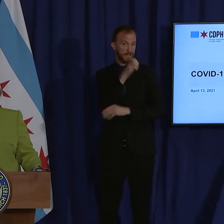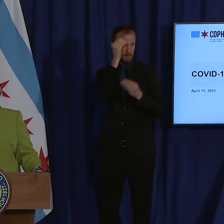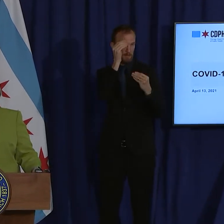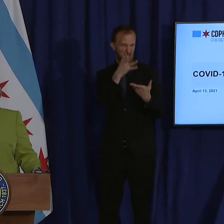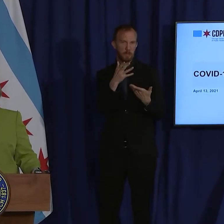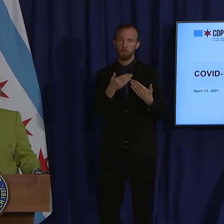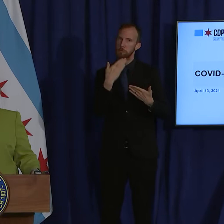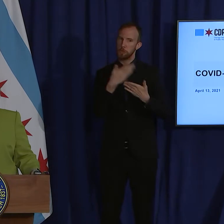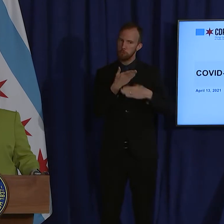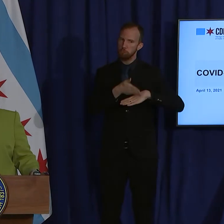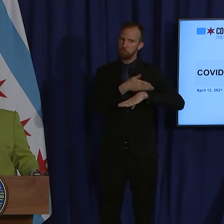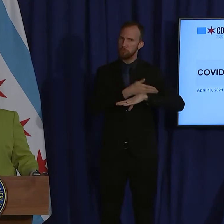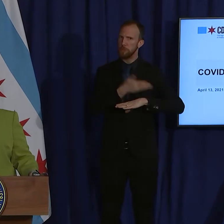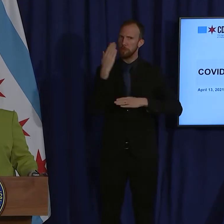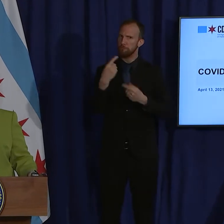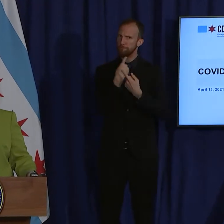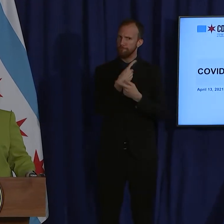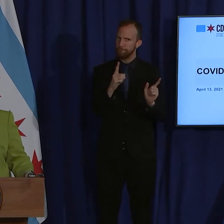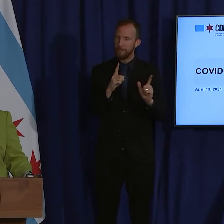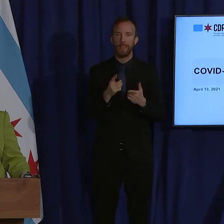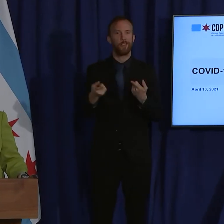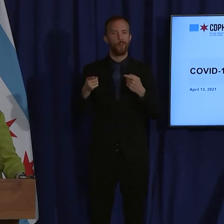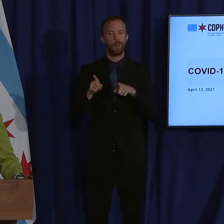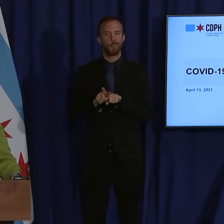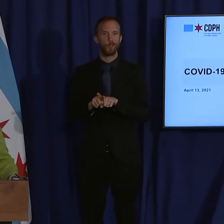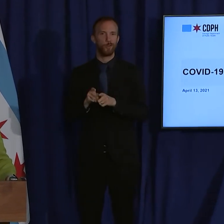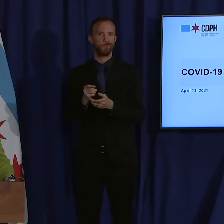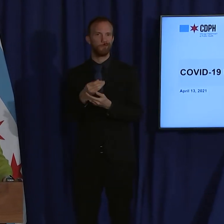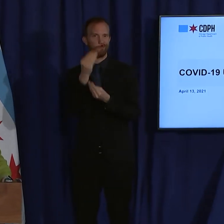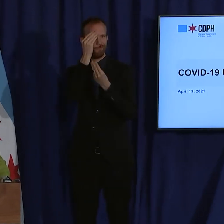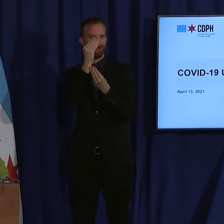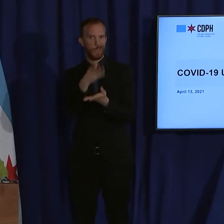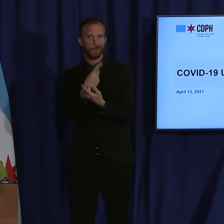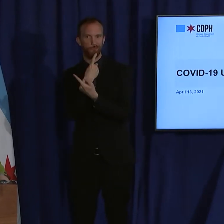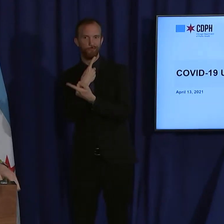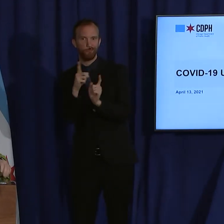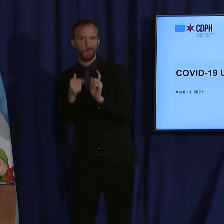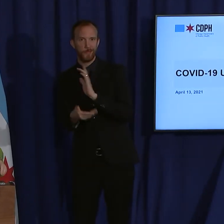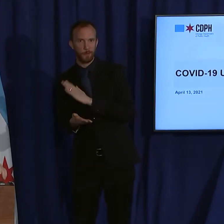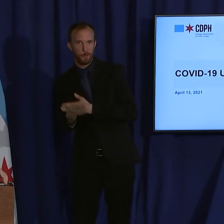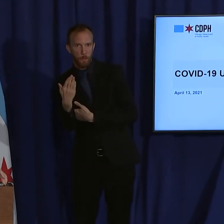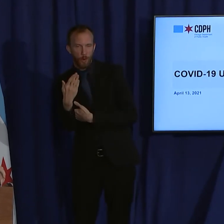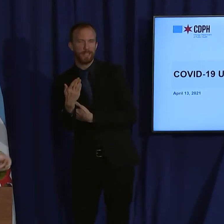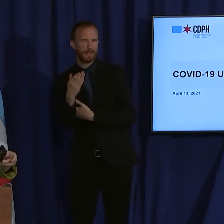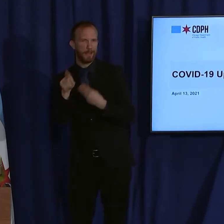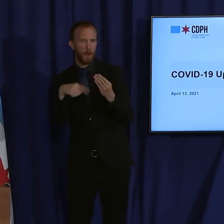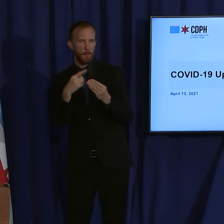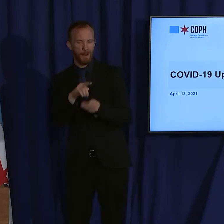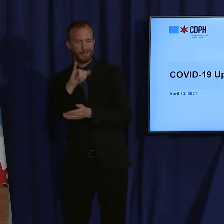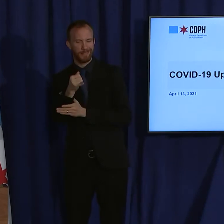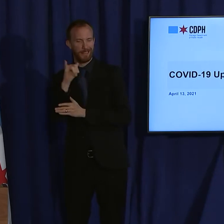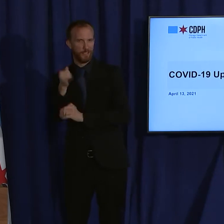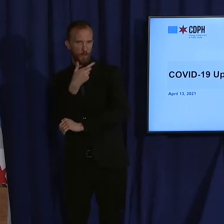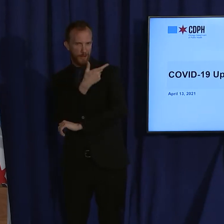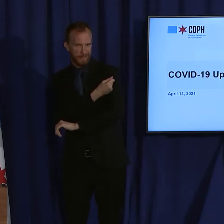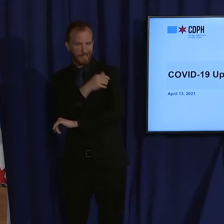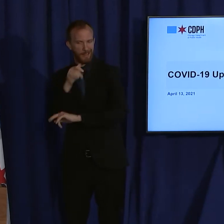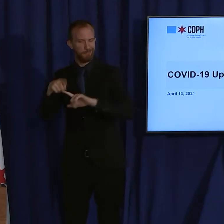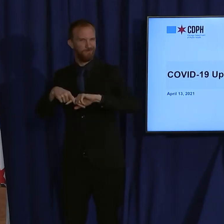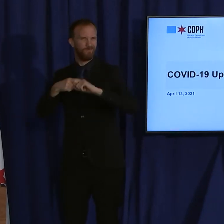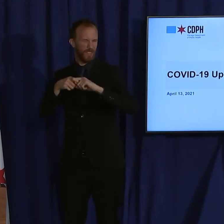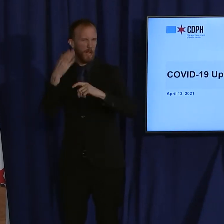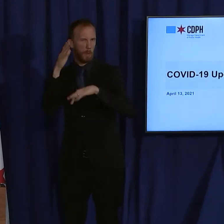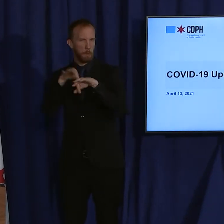there. And then finally, we will address the news from this morning related to the pause in J&J vaccination. So as always, all